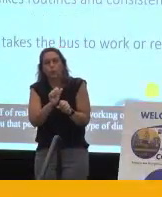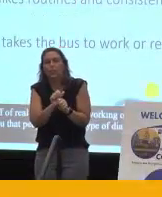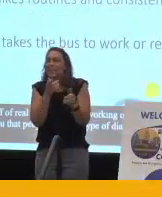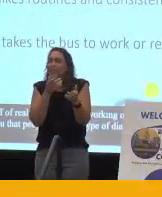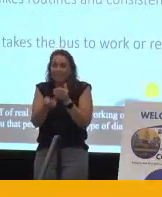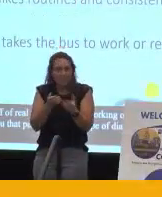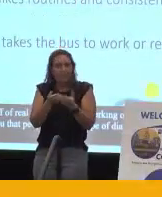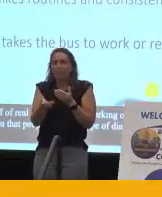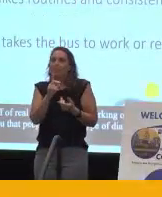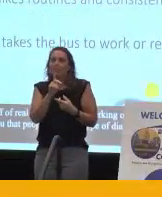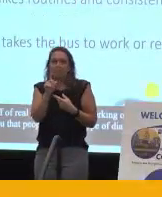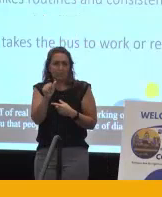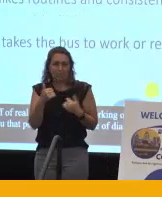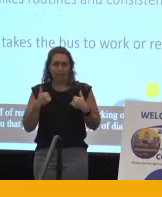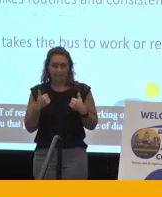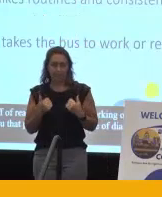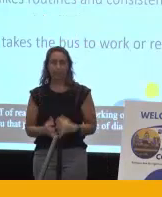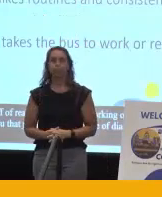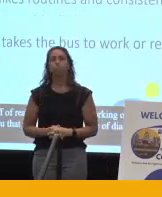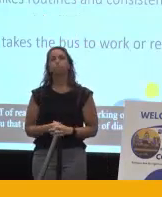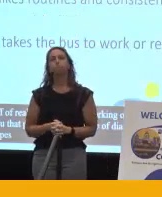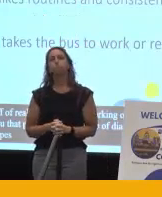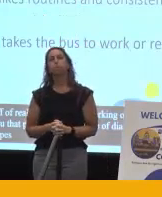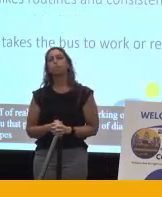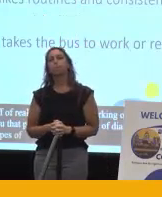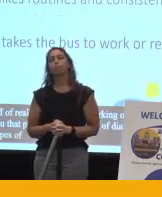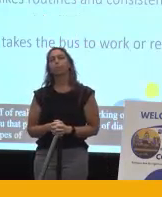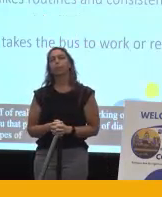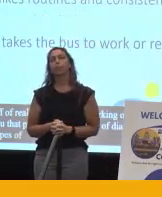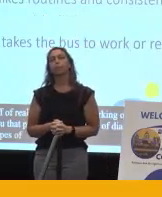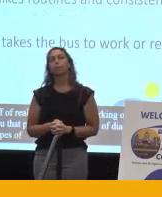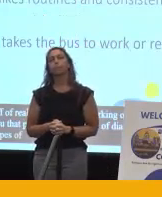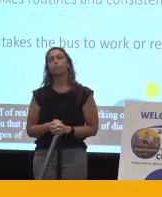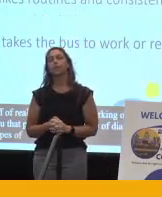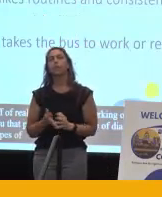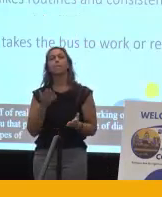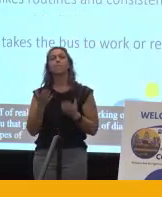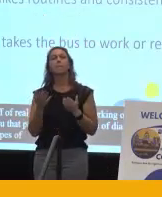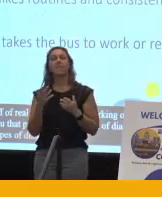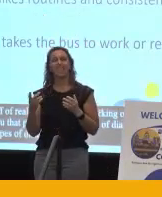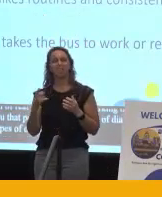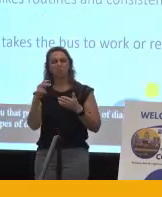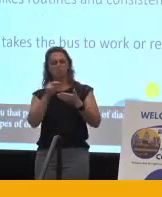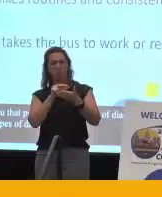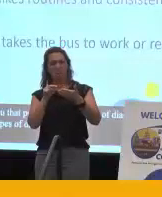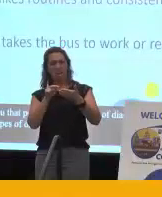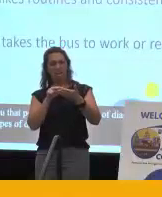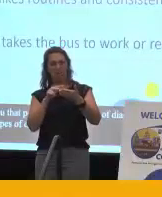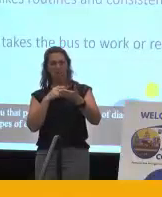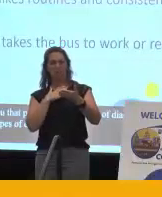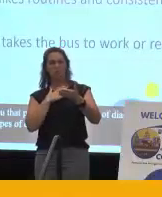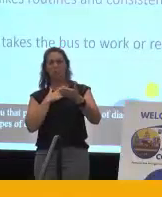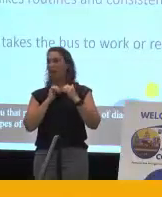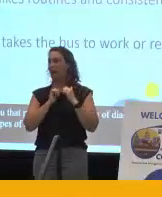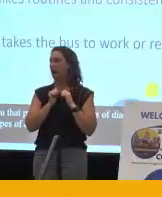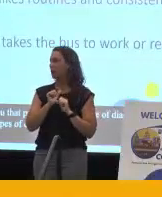types of disabilities. You might read that first, what that person is, and think, oh my goodness, how are they going to work? How could we